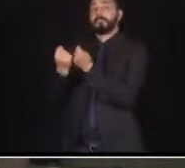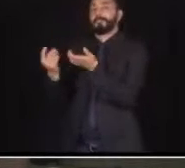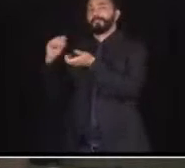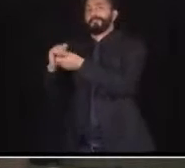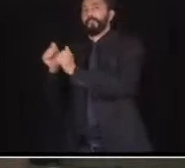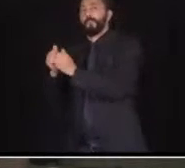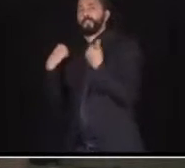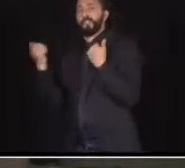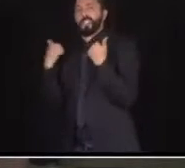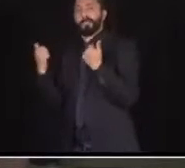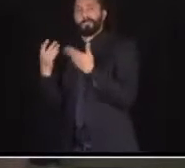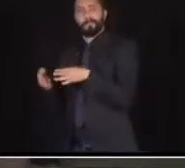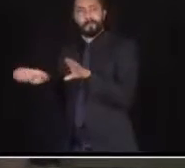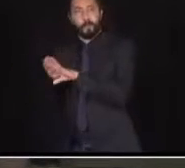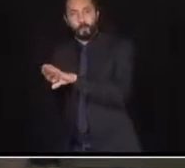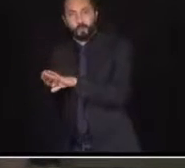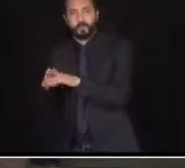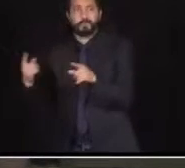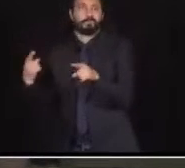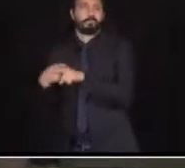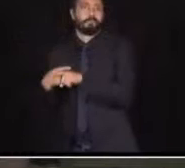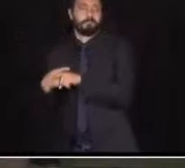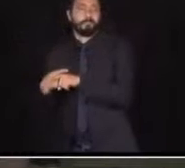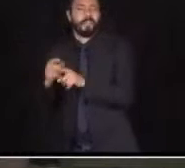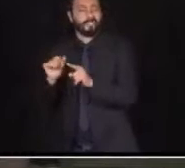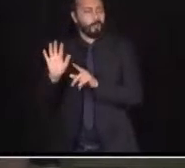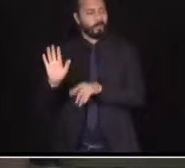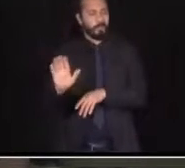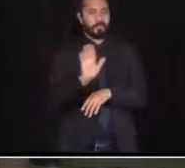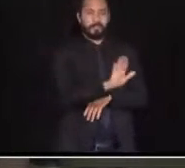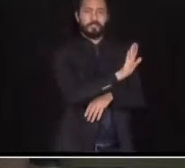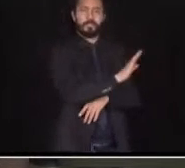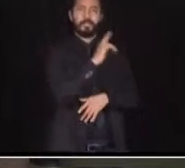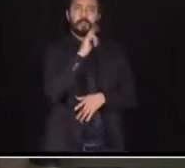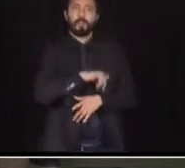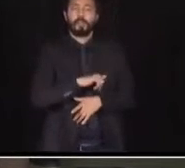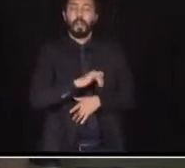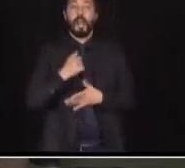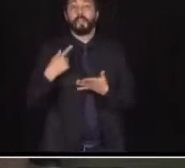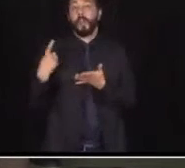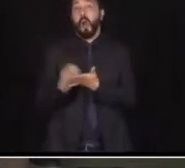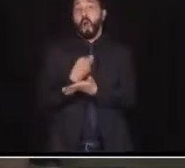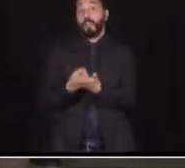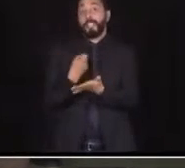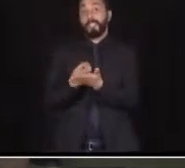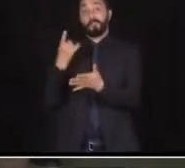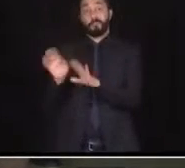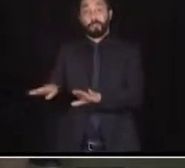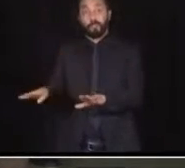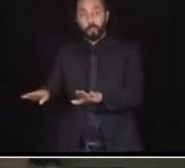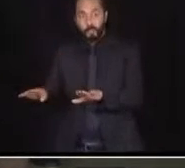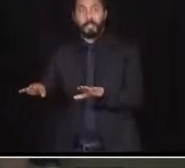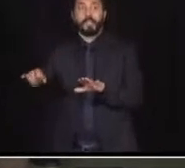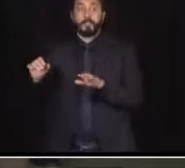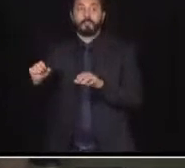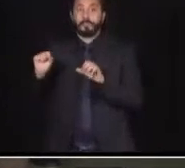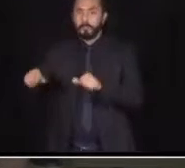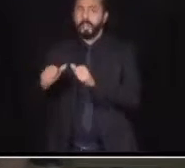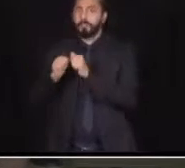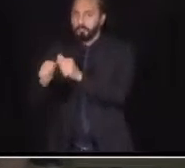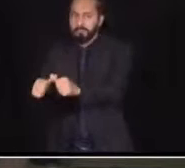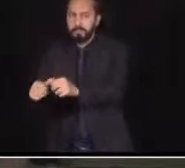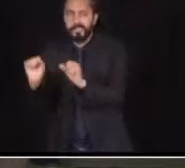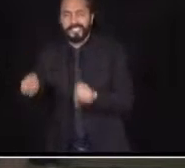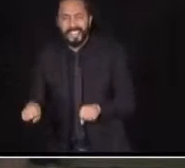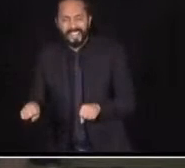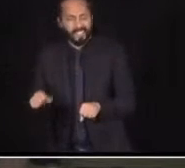things like kids hockey can continue. So what's your response to these organizations? And also maybe there's some clarification